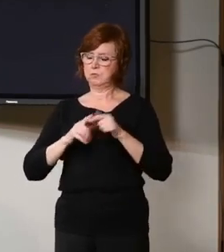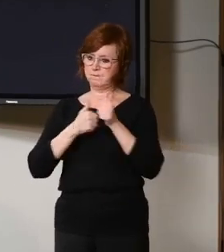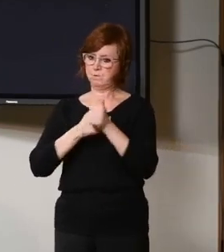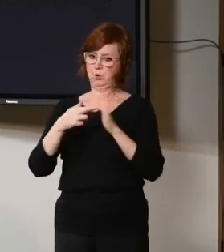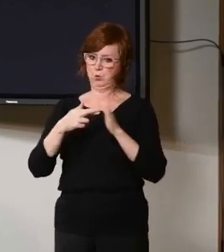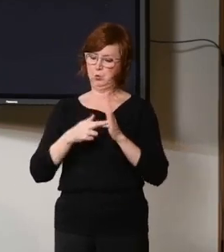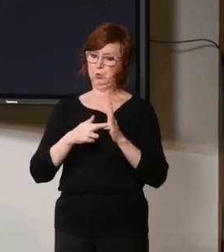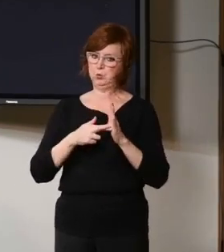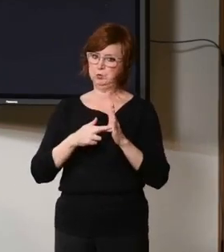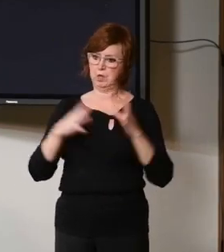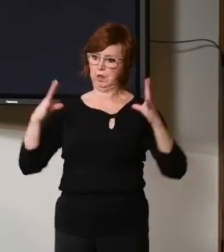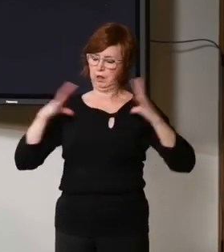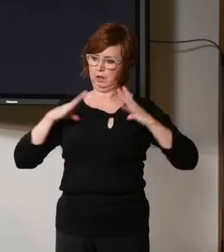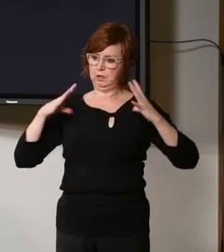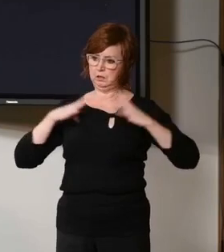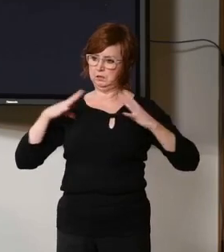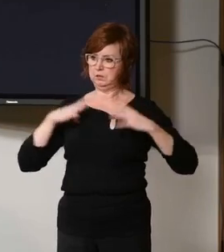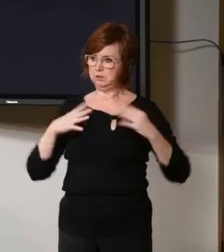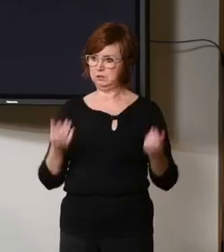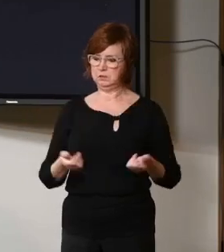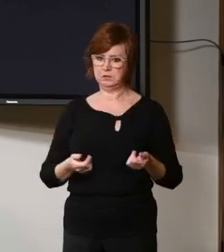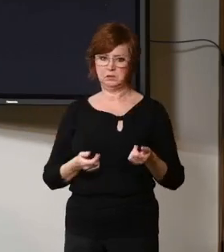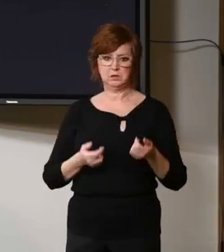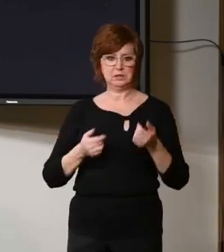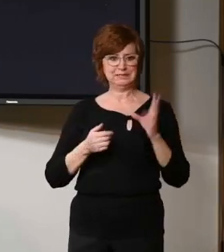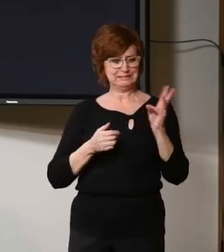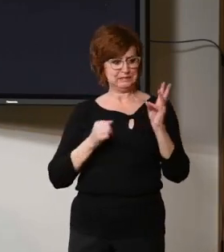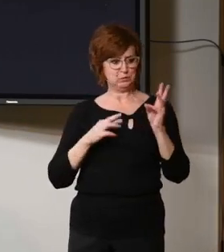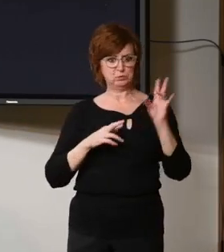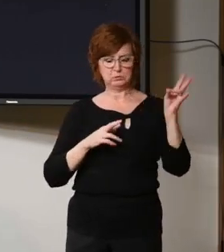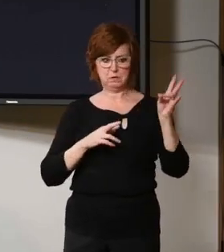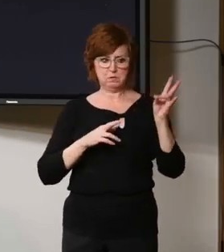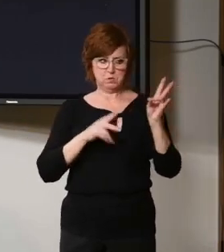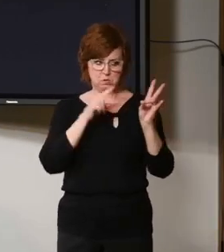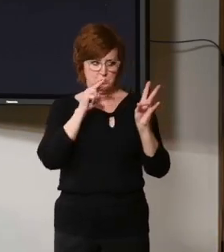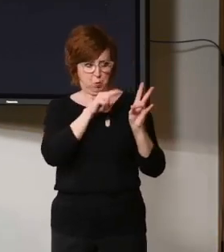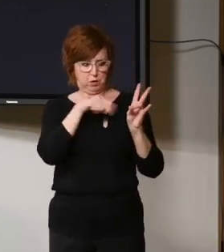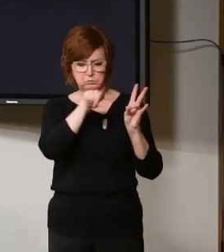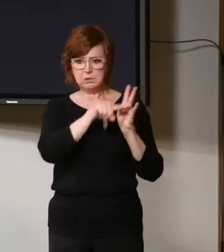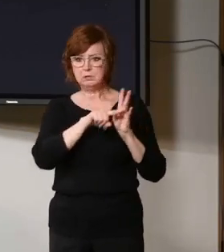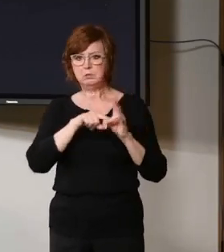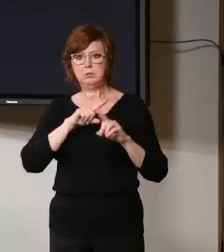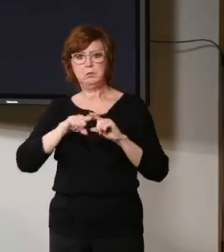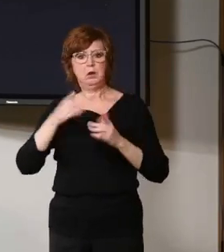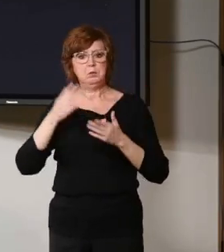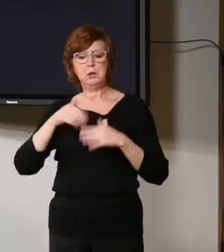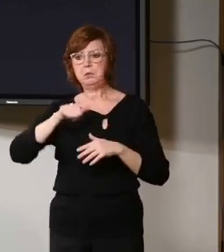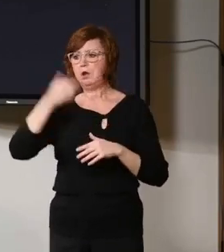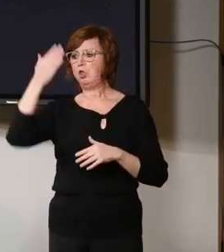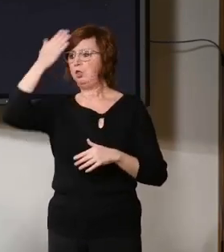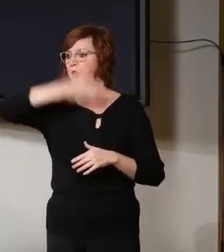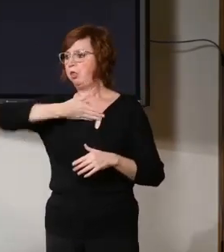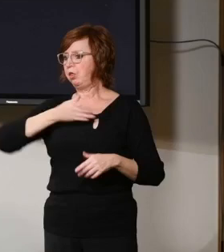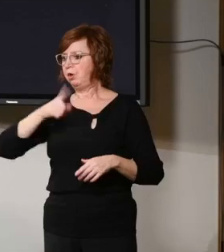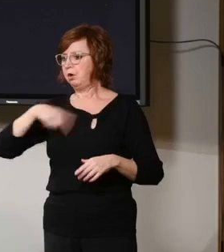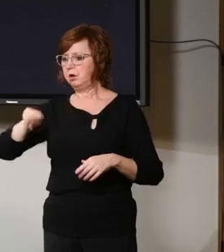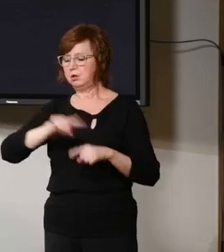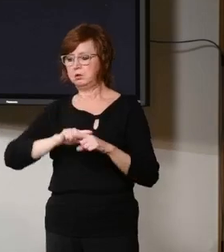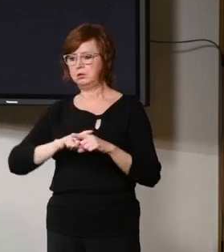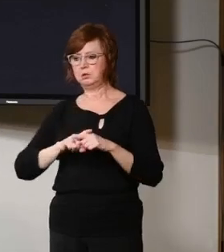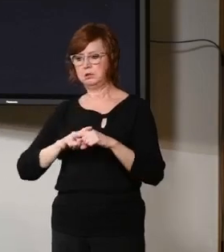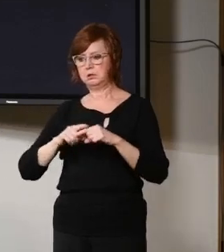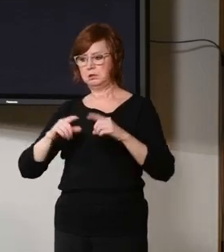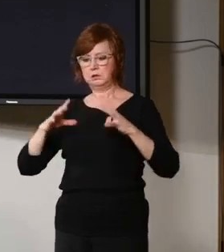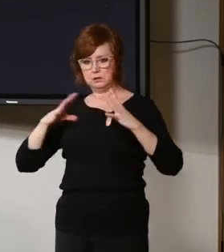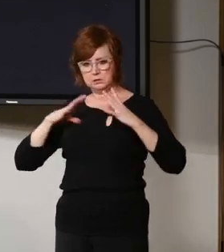not themselves know that they are sick. And that is fine. As long as we practice very